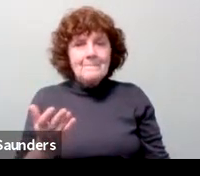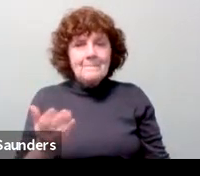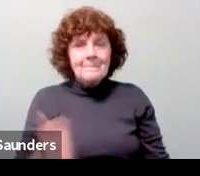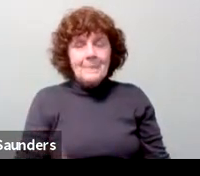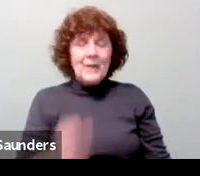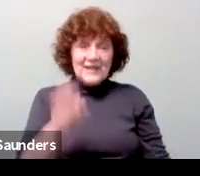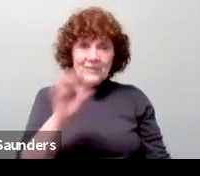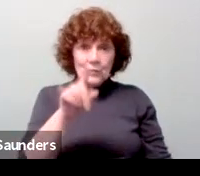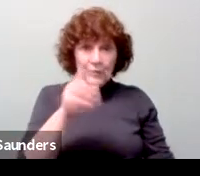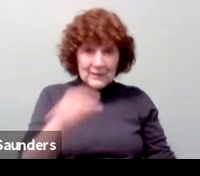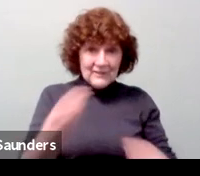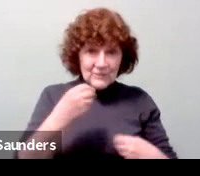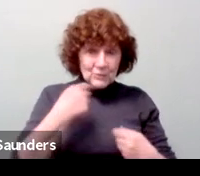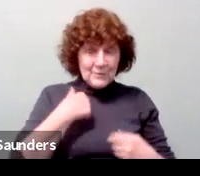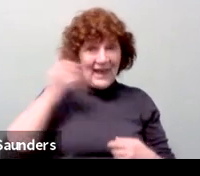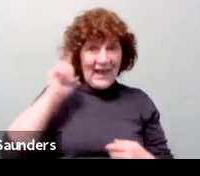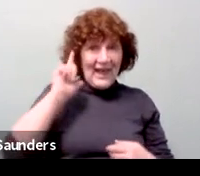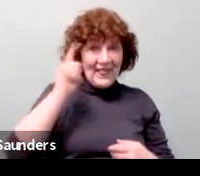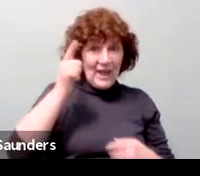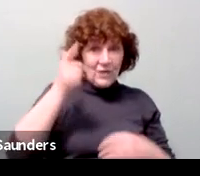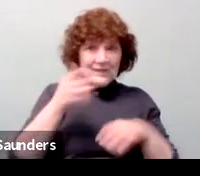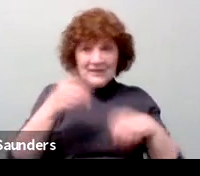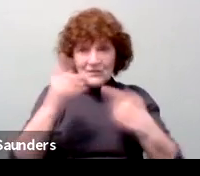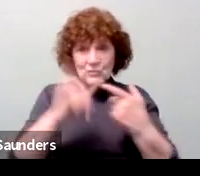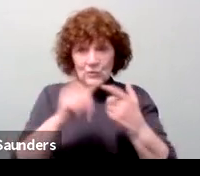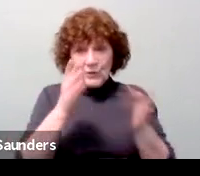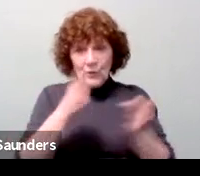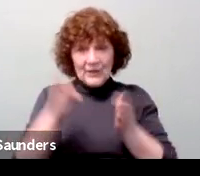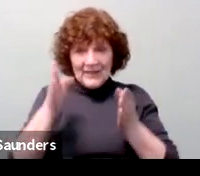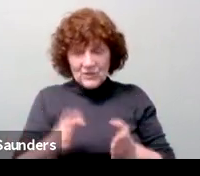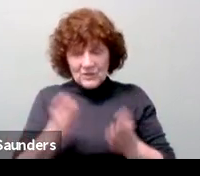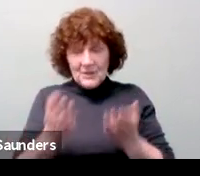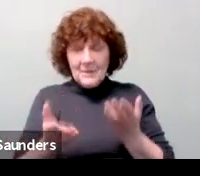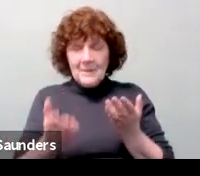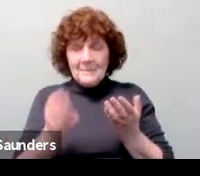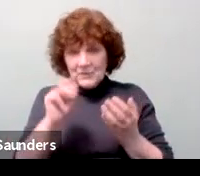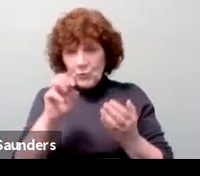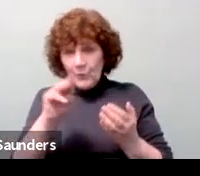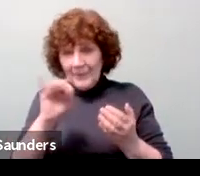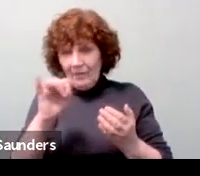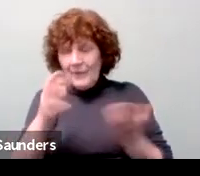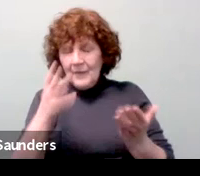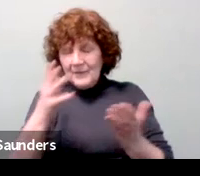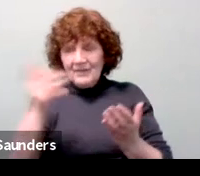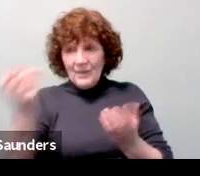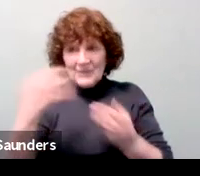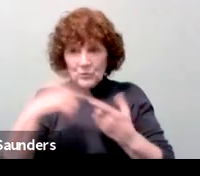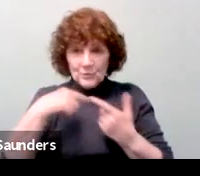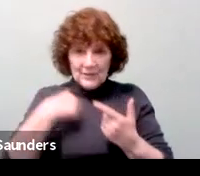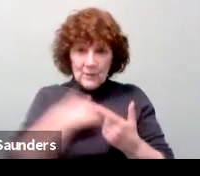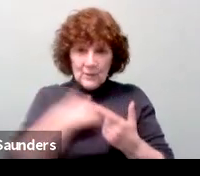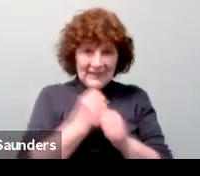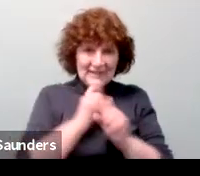could provide it afterwards to the organizers, Mr. Miller, perhaps they can get it back, get it to me, and we can get an answer back to